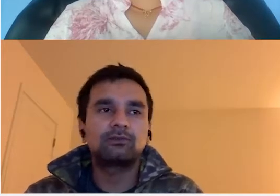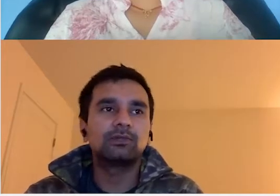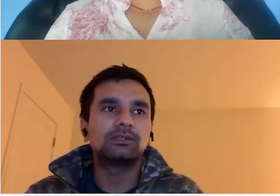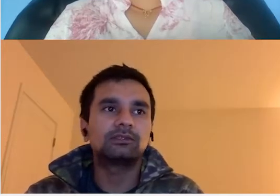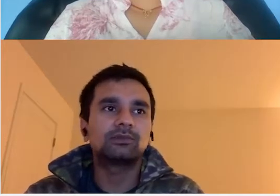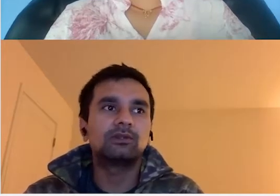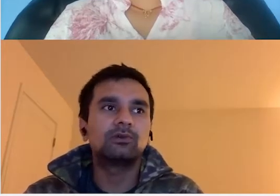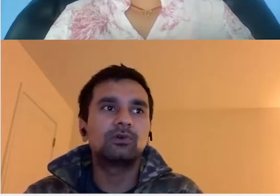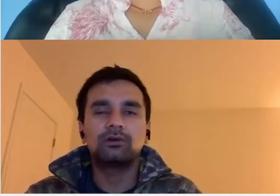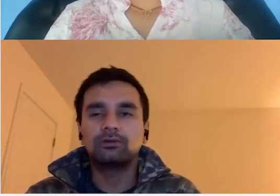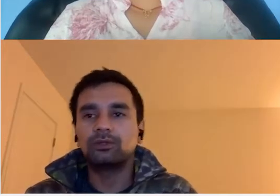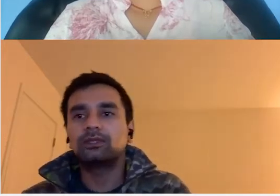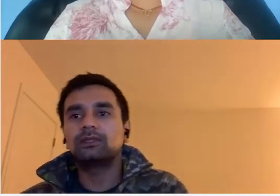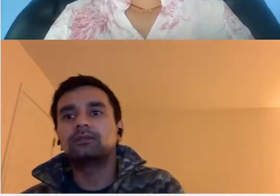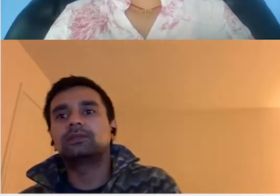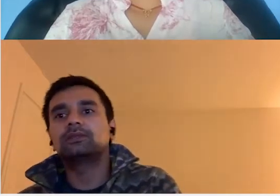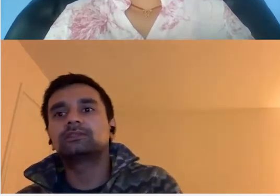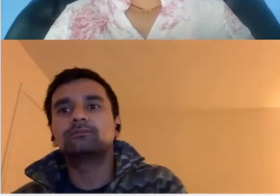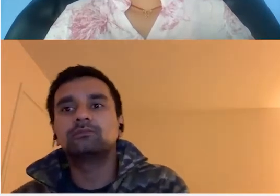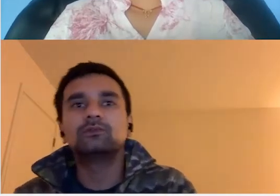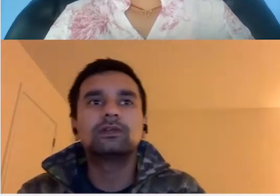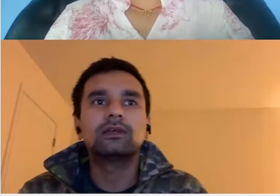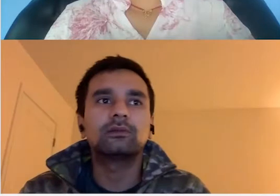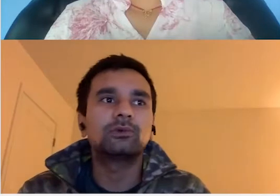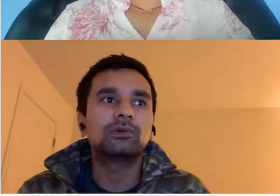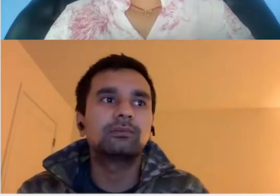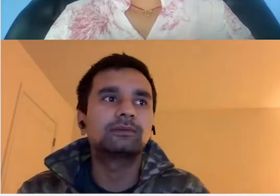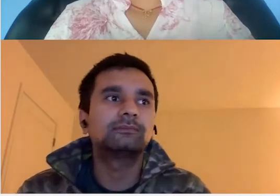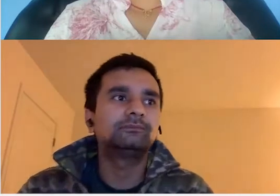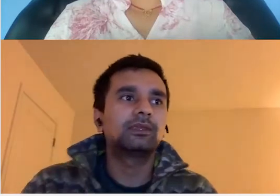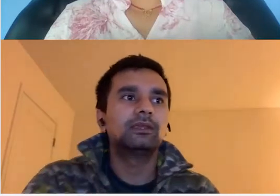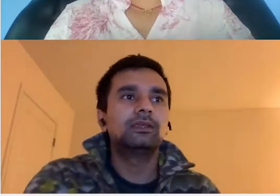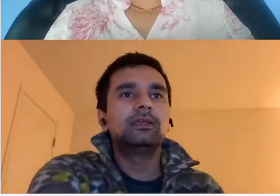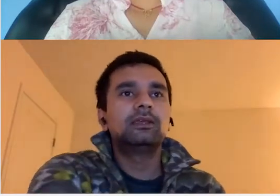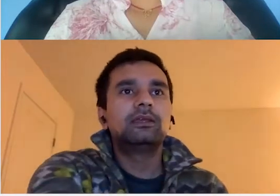just a few minutes, but it'll go a long way in helping us improve our program.